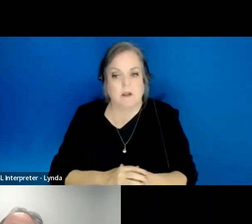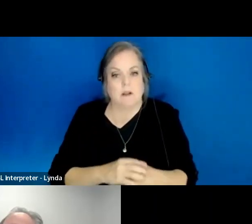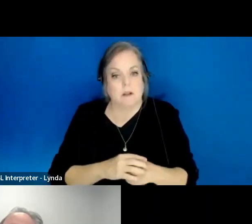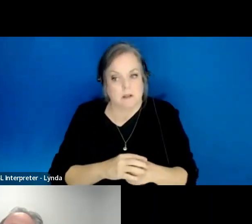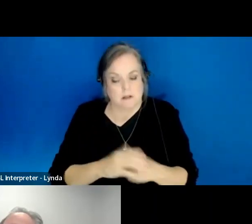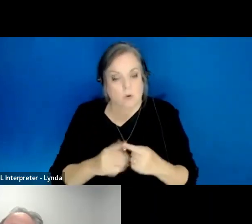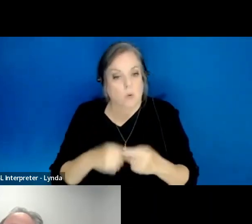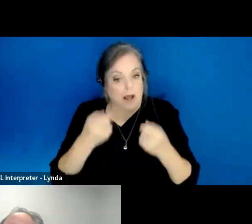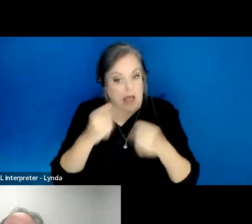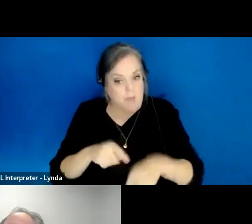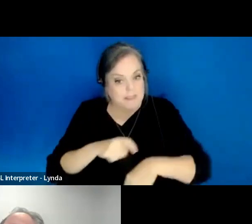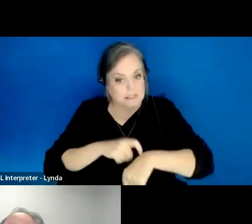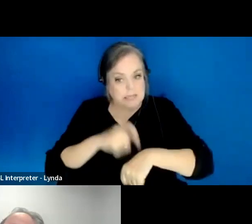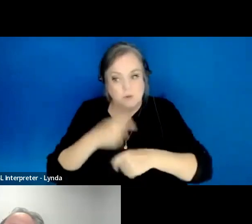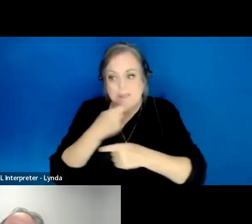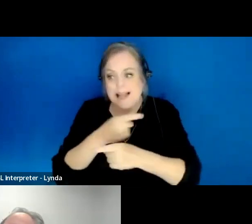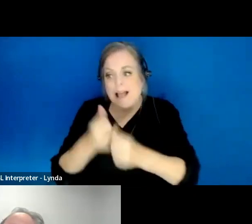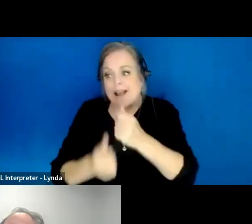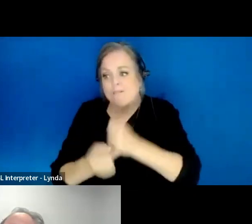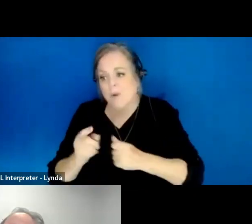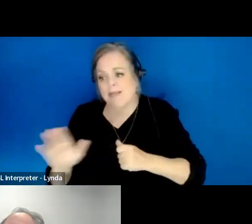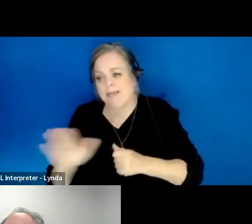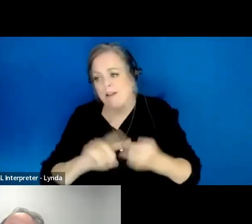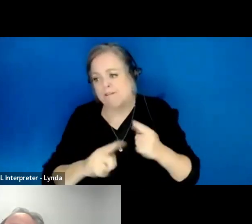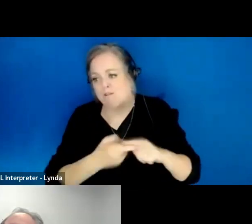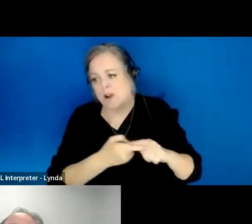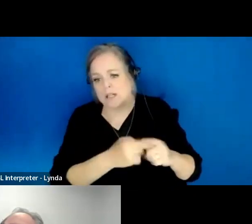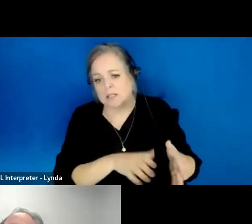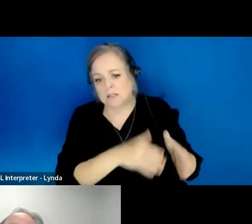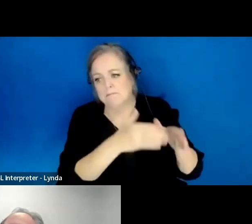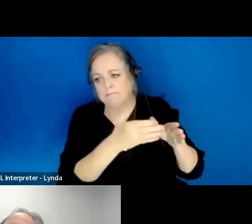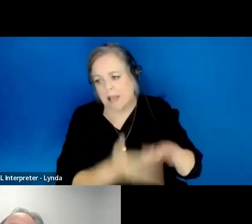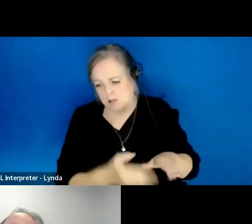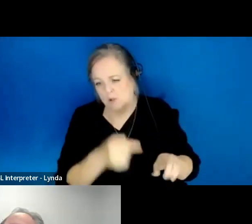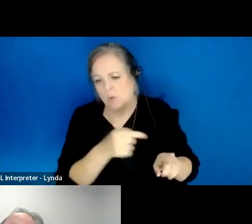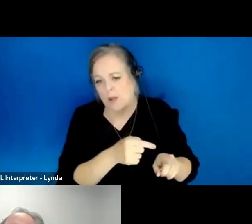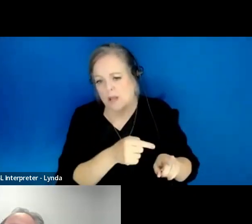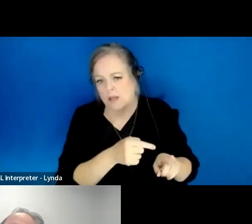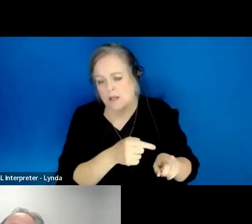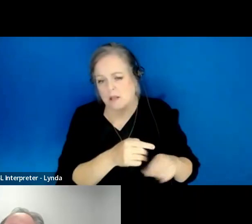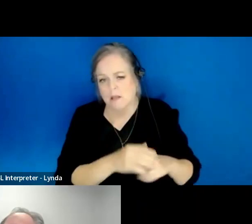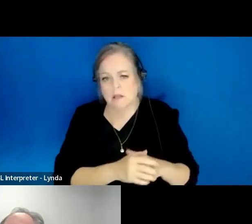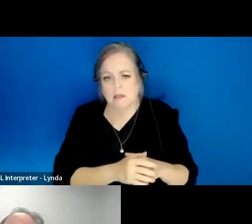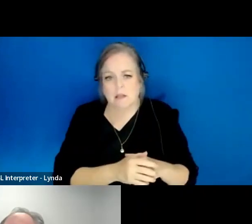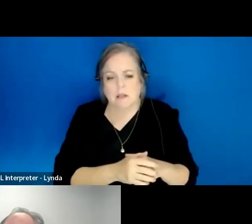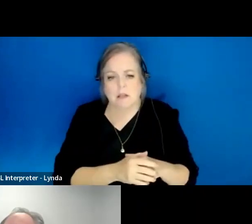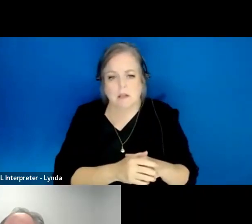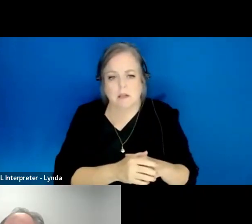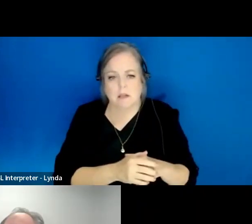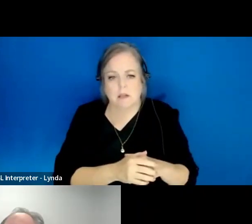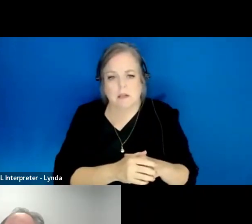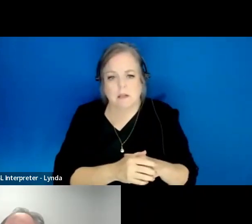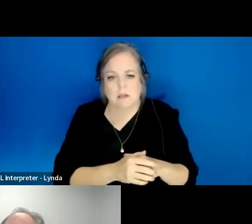to tell everyone that their friend had passed away and their families, they couldn't